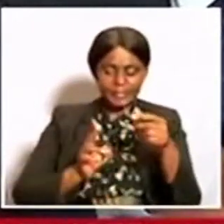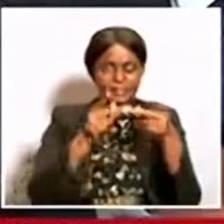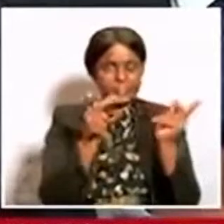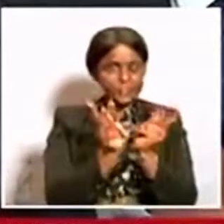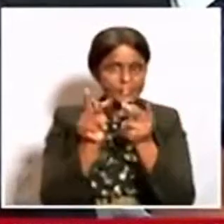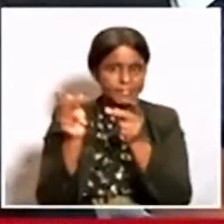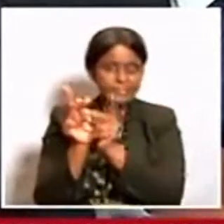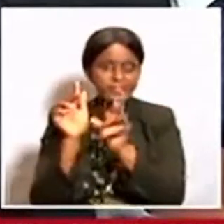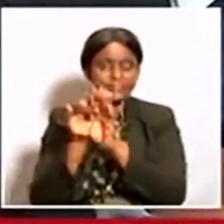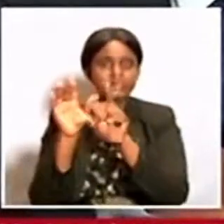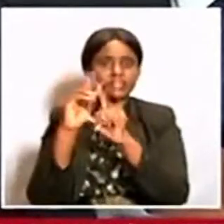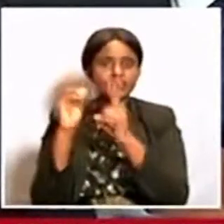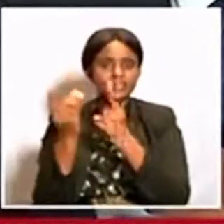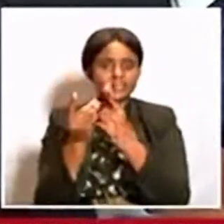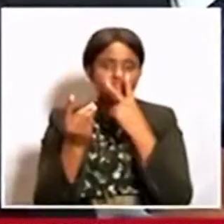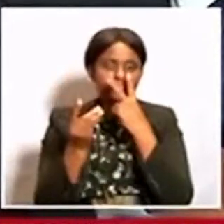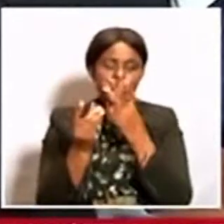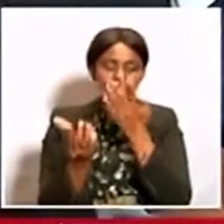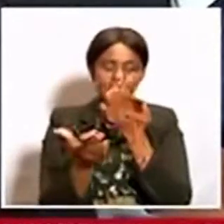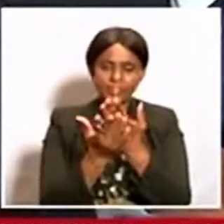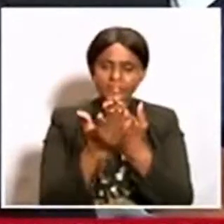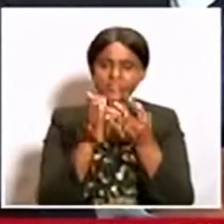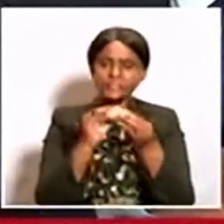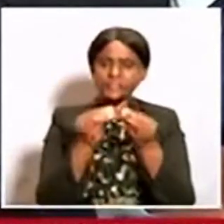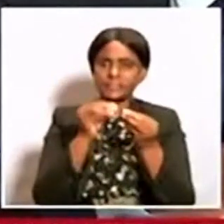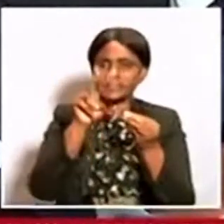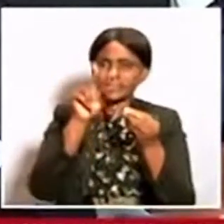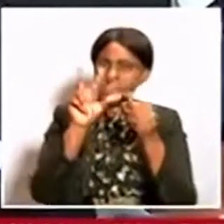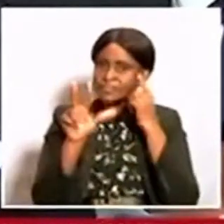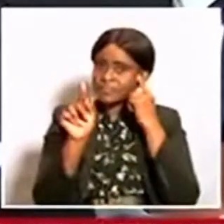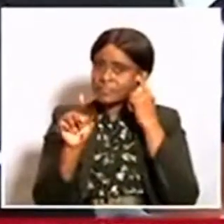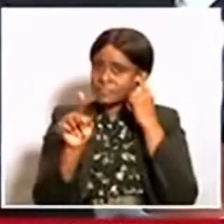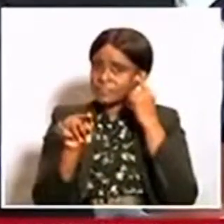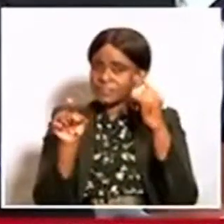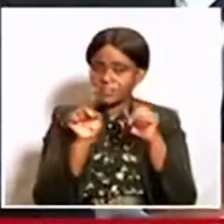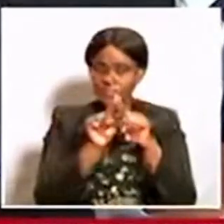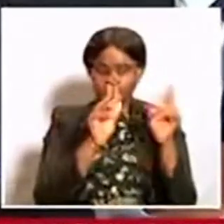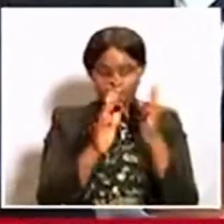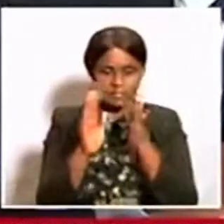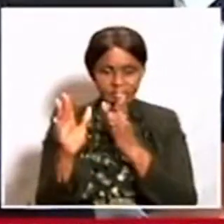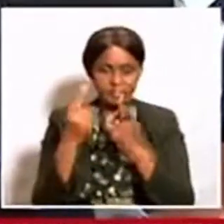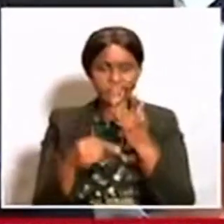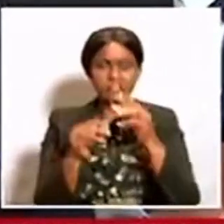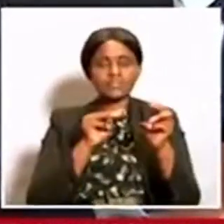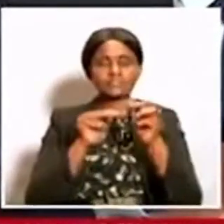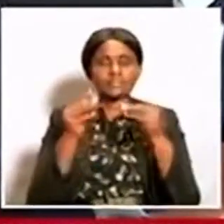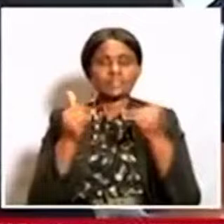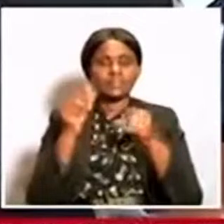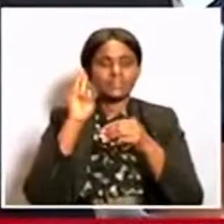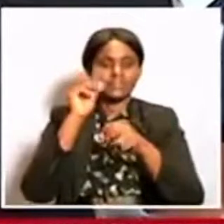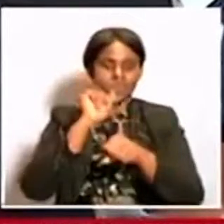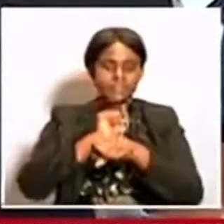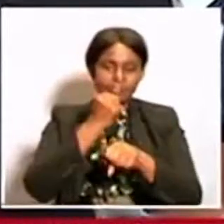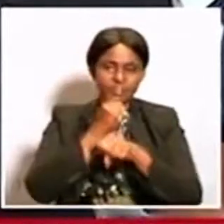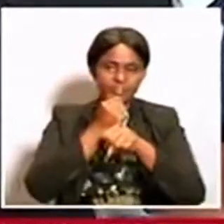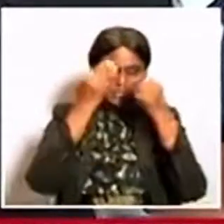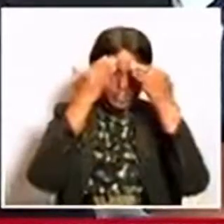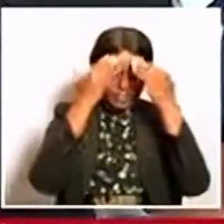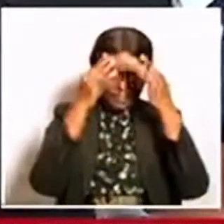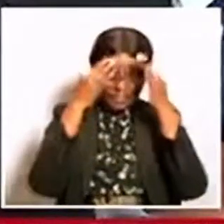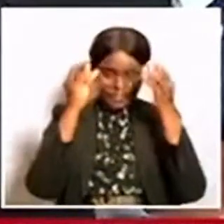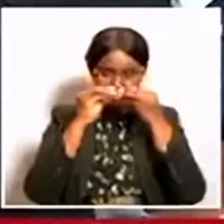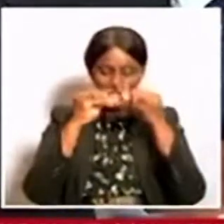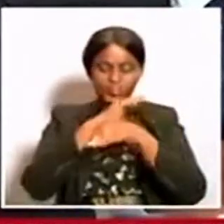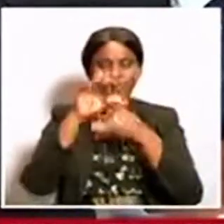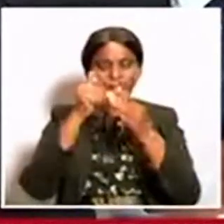the district. See Appendix 23. Remedial measures. Management will intensify sensitization